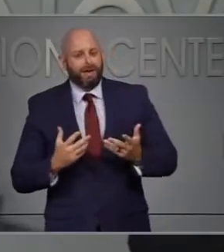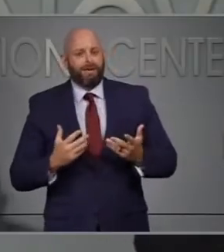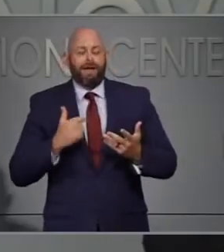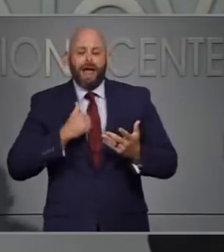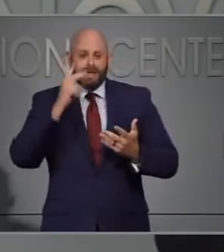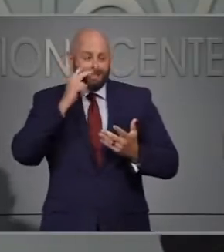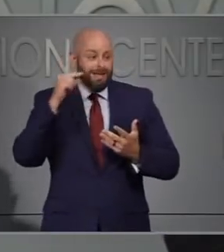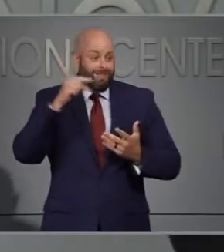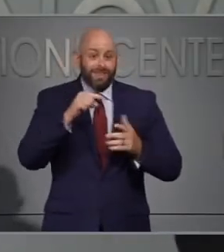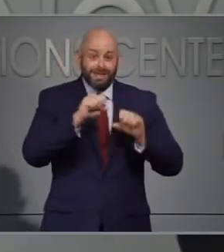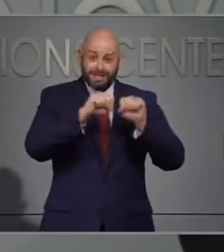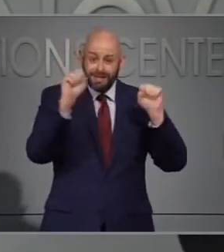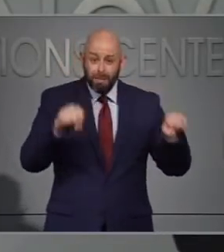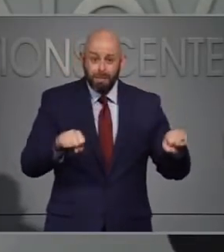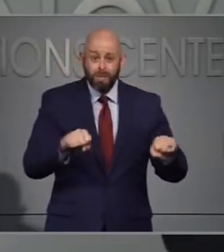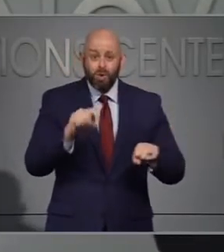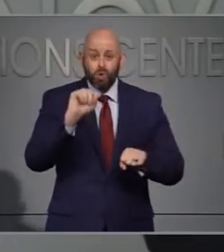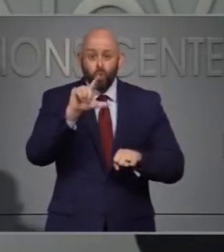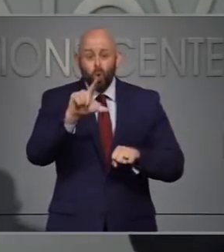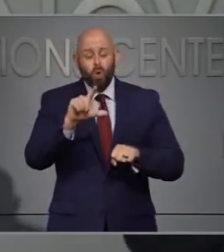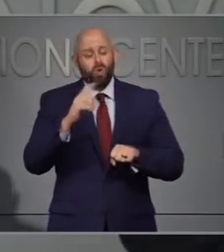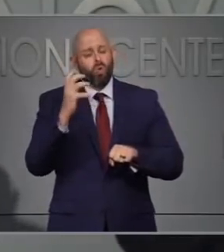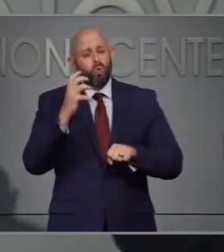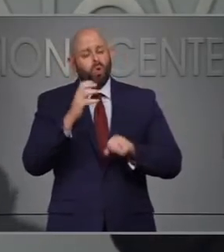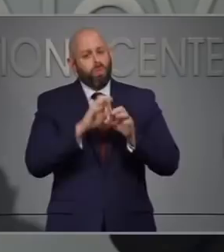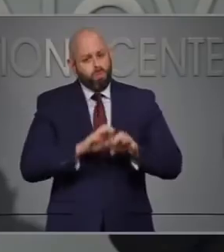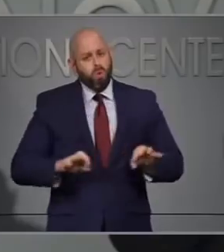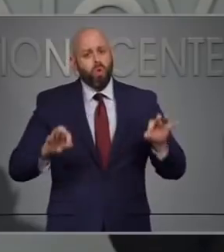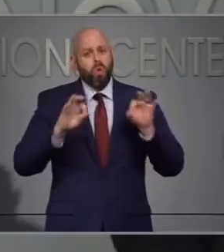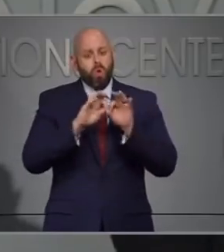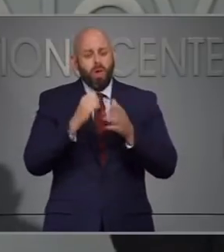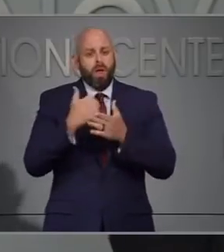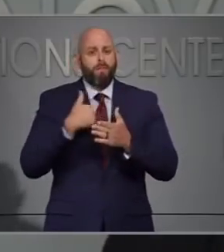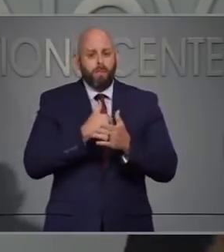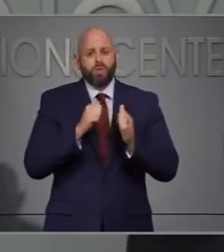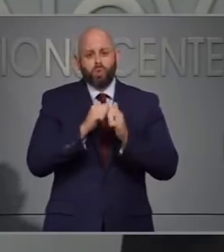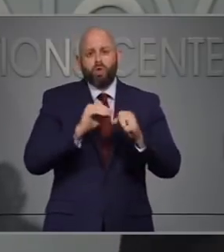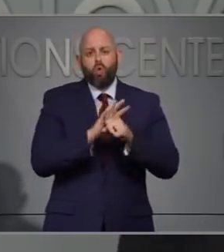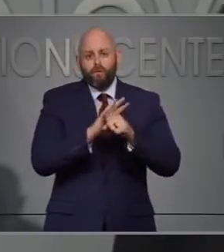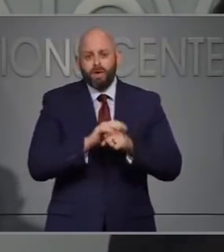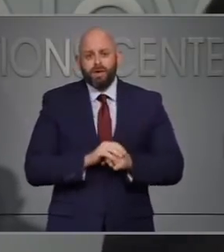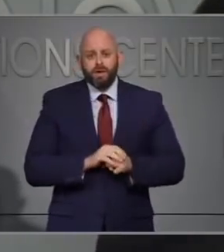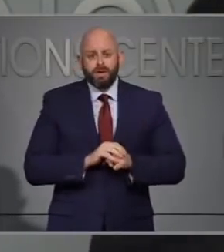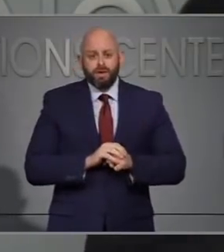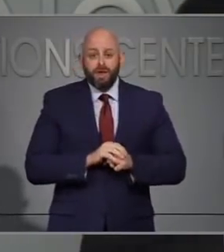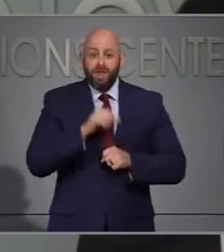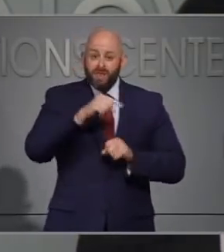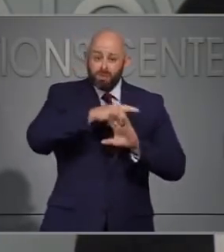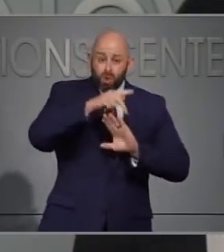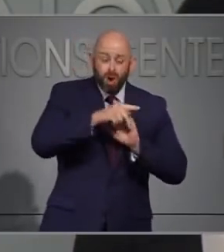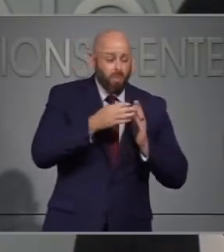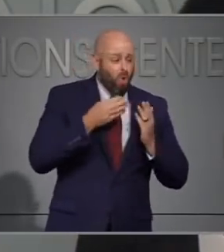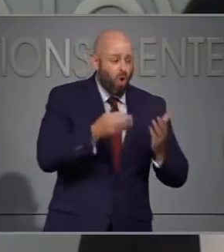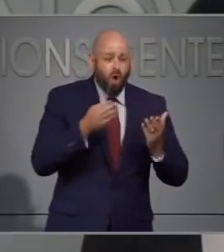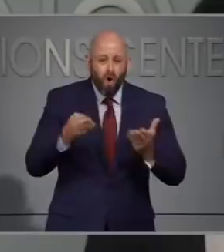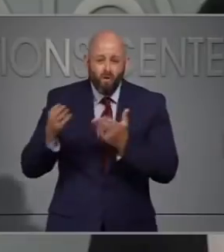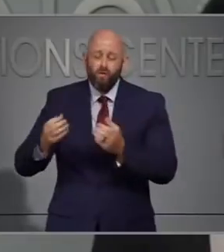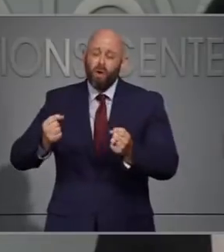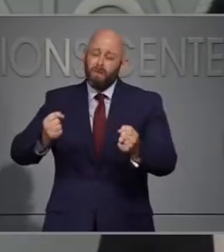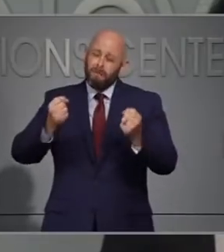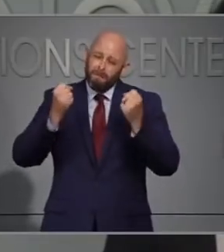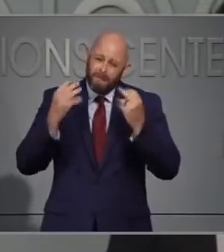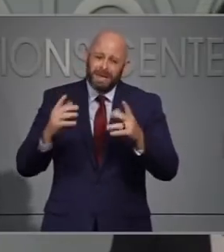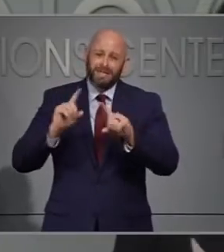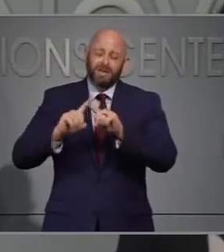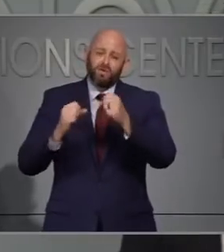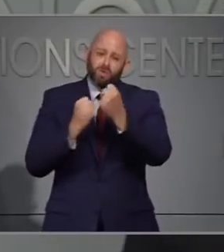critical tool to help us recover from COVID-19. When I think about the kinds of supports our communities are going to need, whether they're